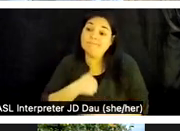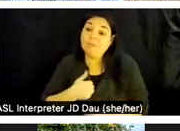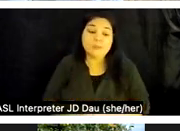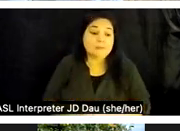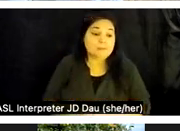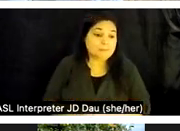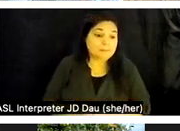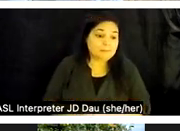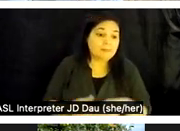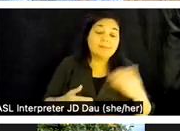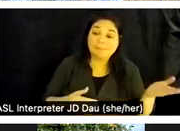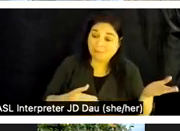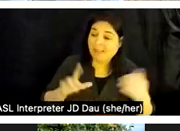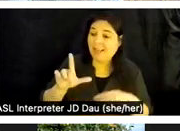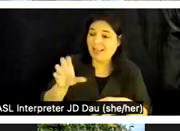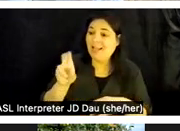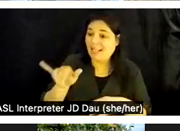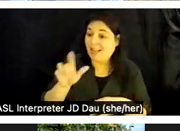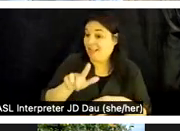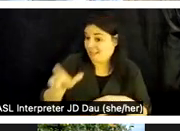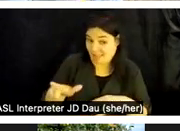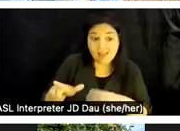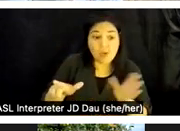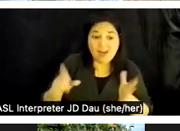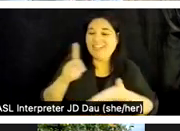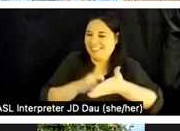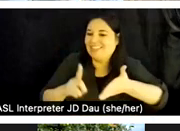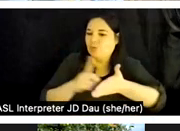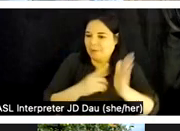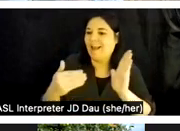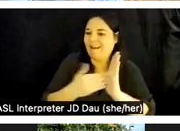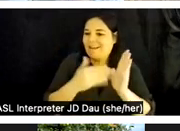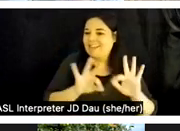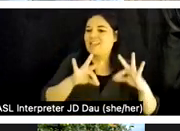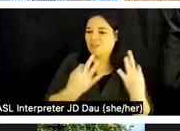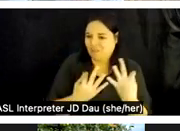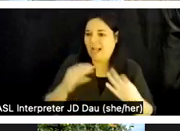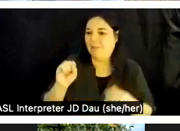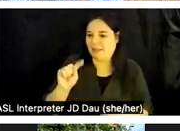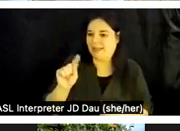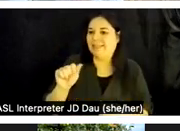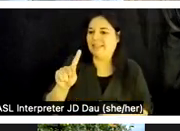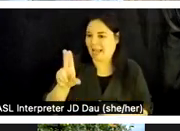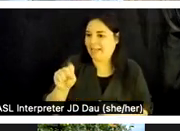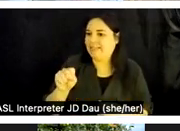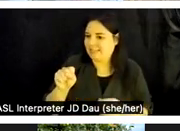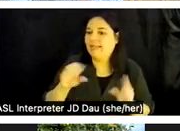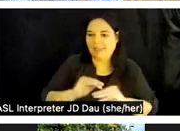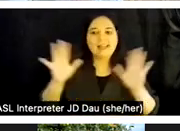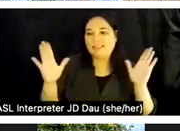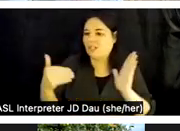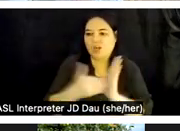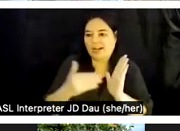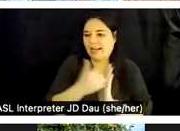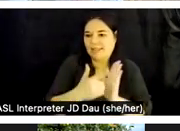has discriminated against the Yao family based on their familial status, and this would be a fair housing violation. It's not up to Lenny,